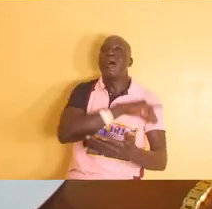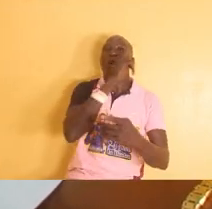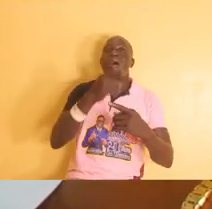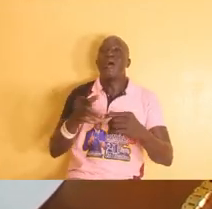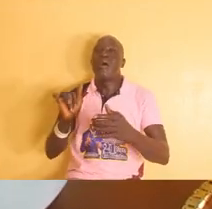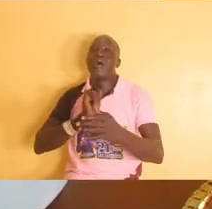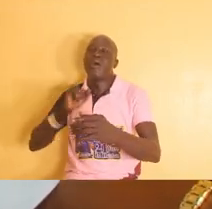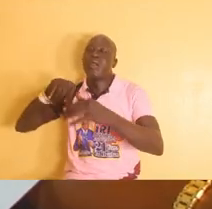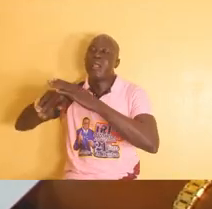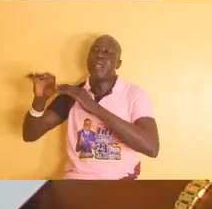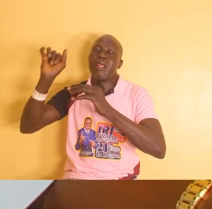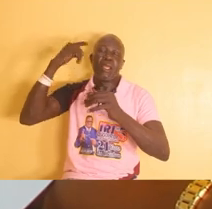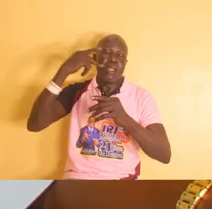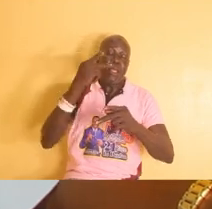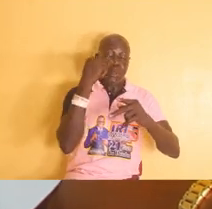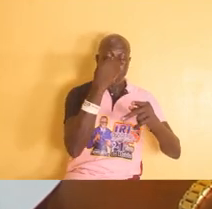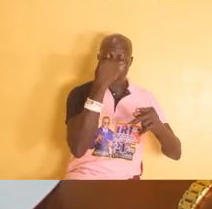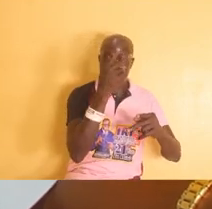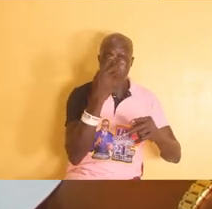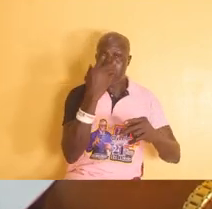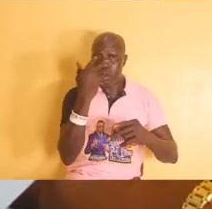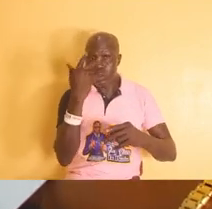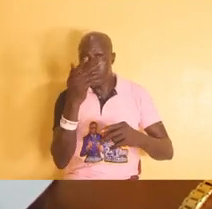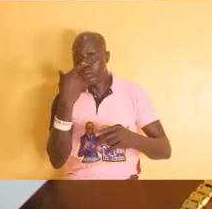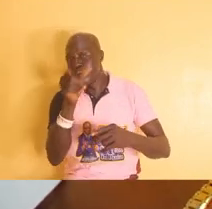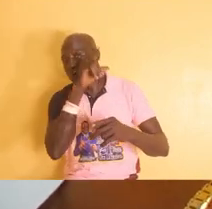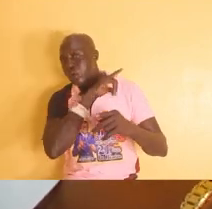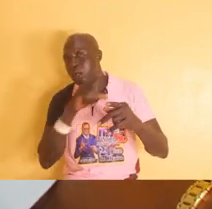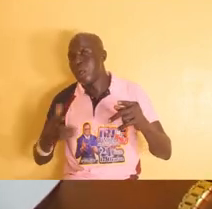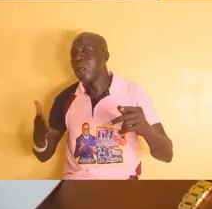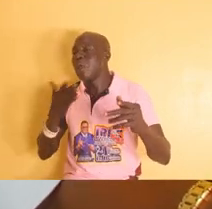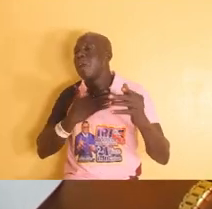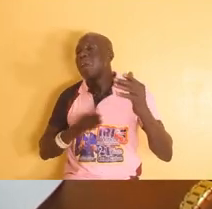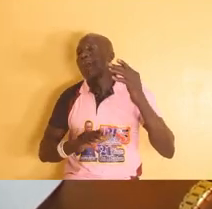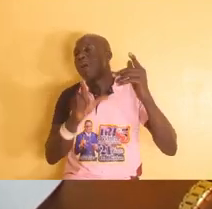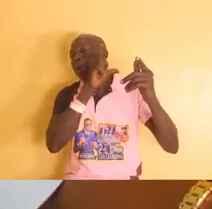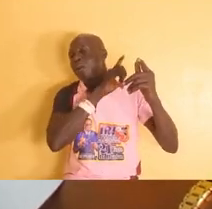nigba wole mi oro jure